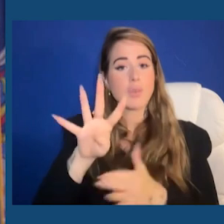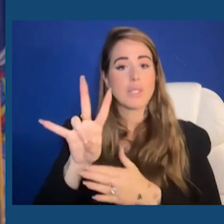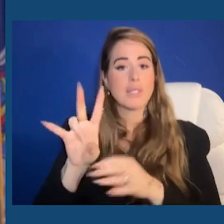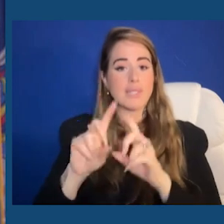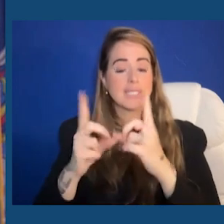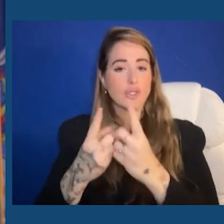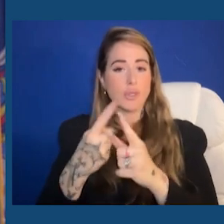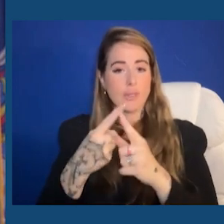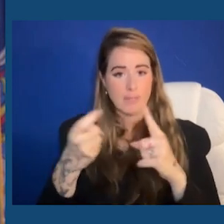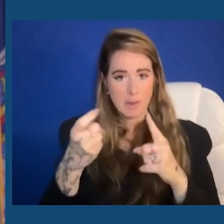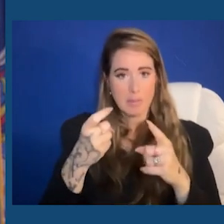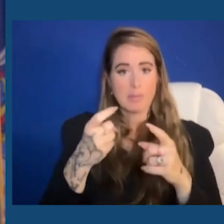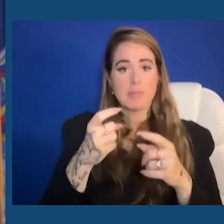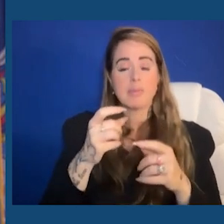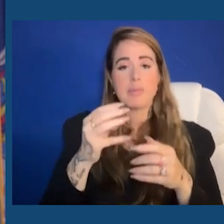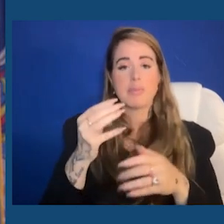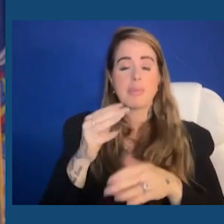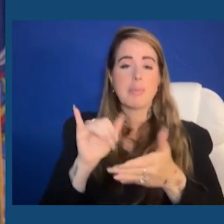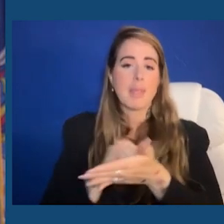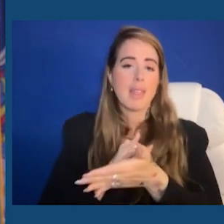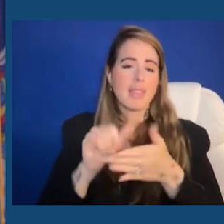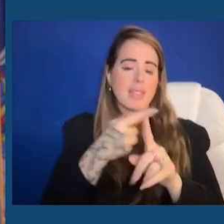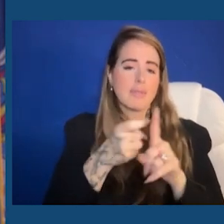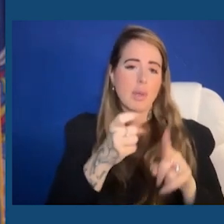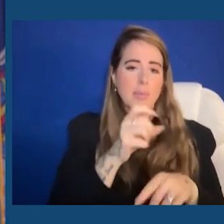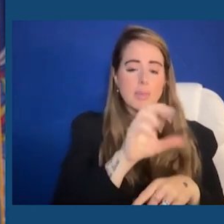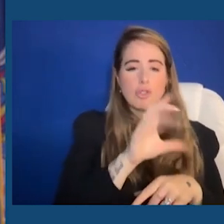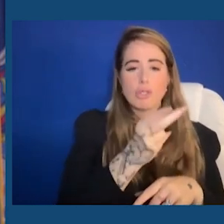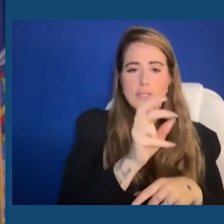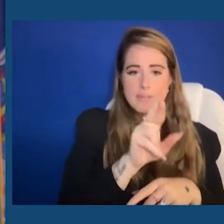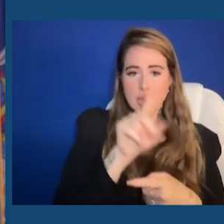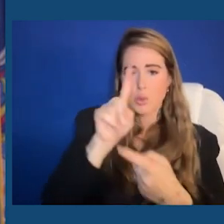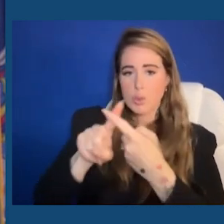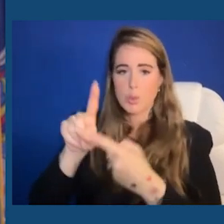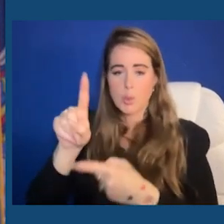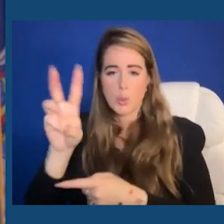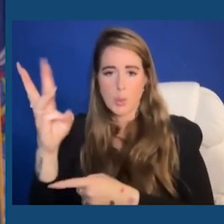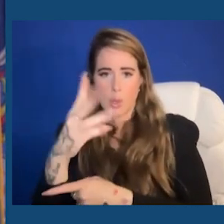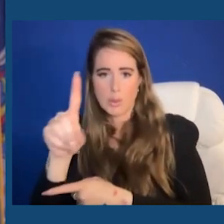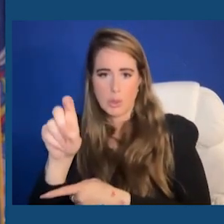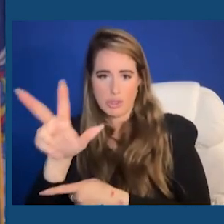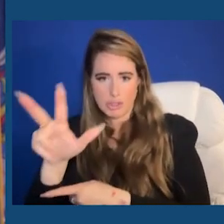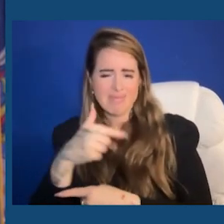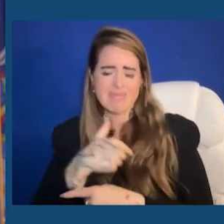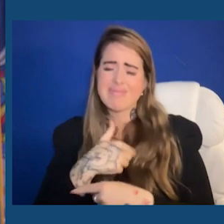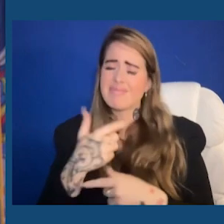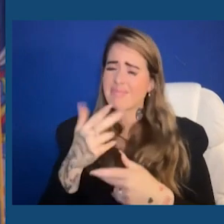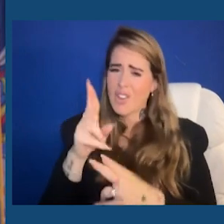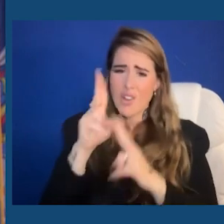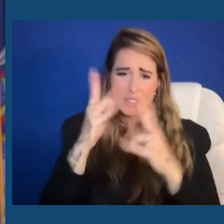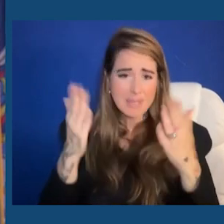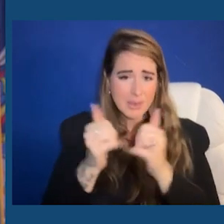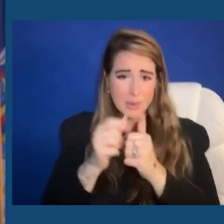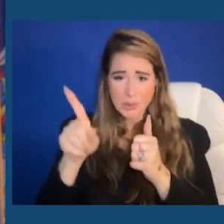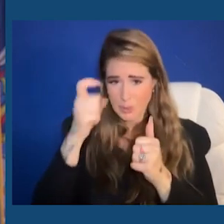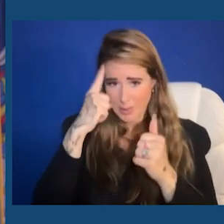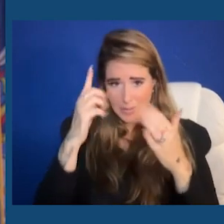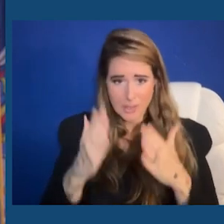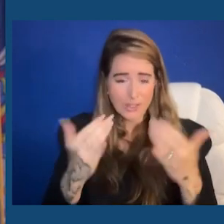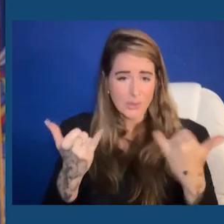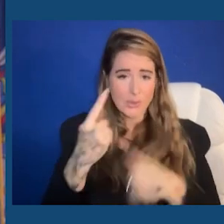Christopher Street up to West 103rd. And Governor, so honored to be here with you today.